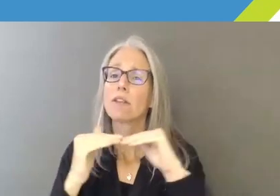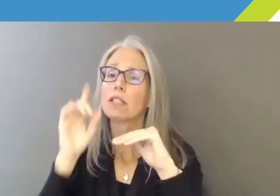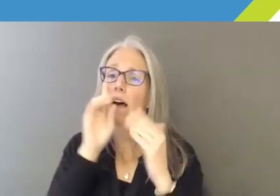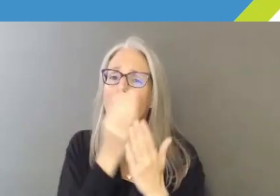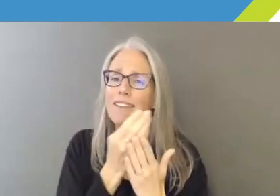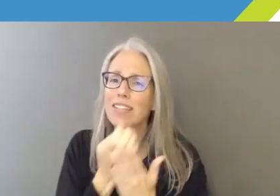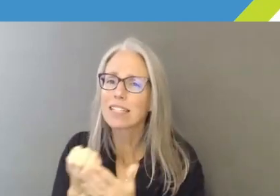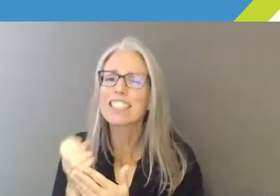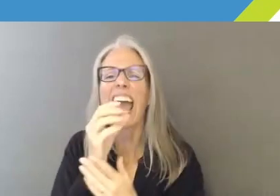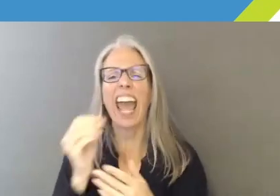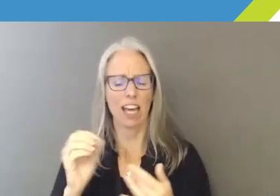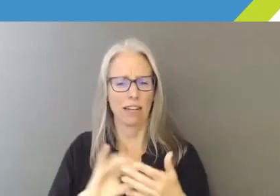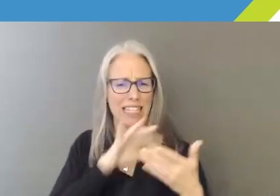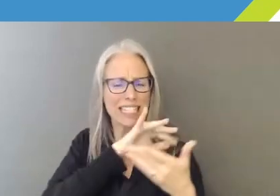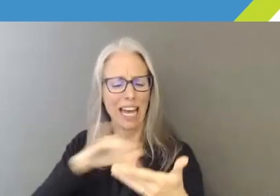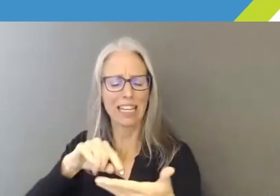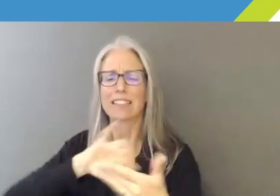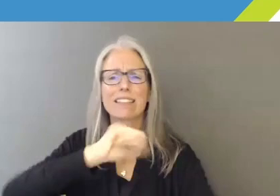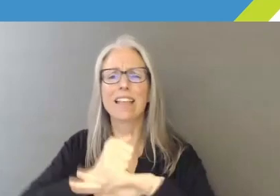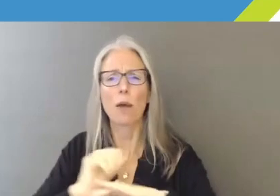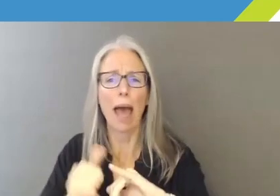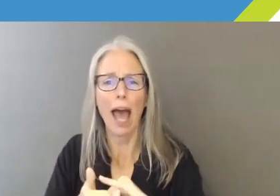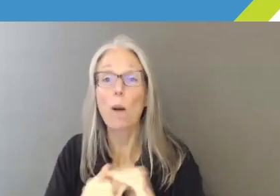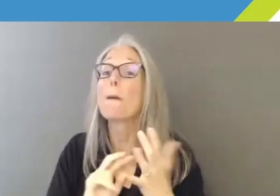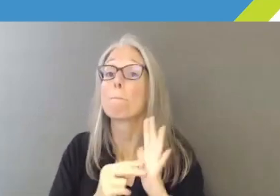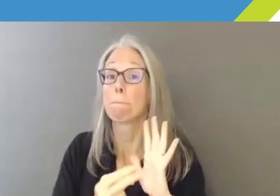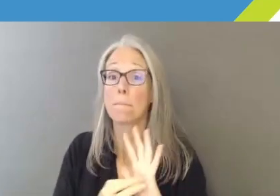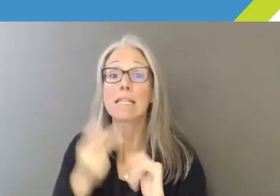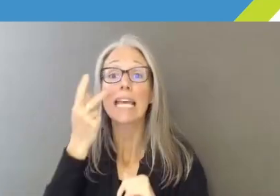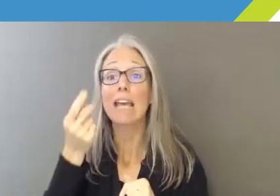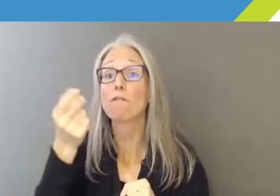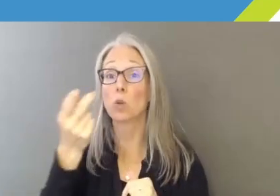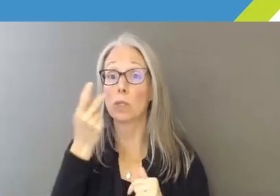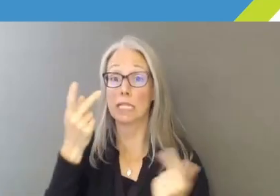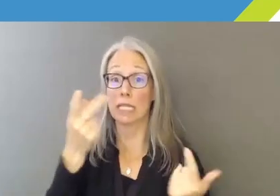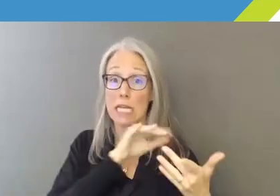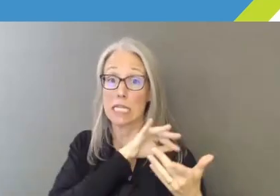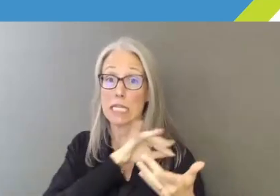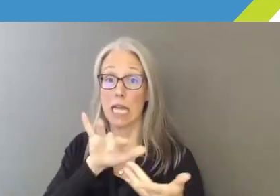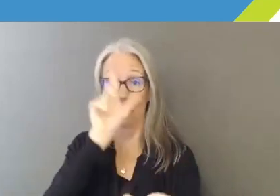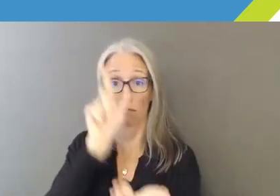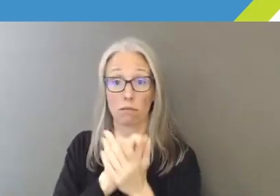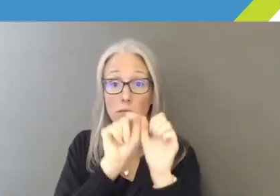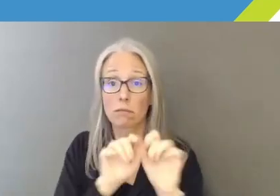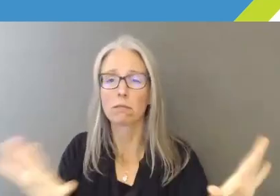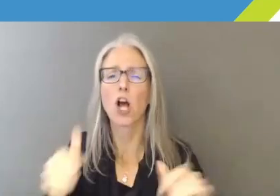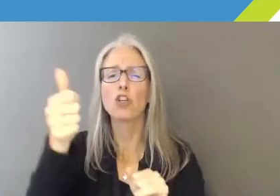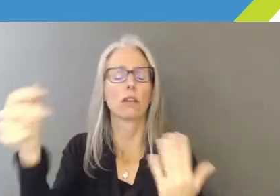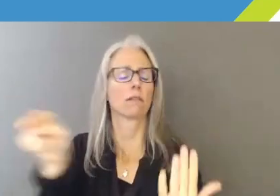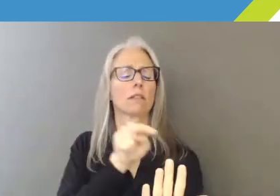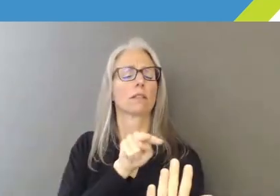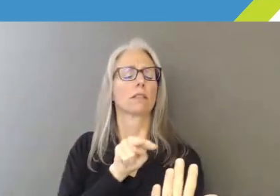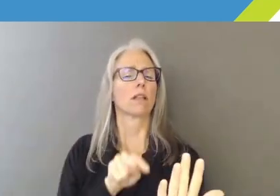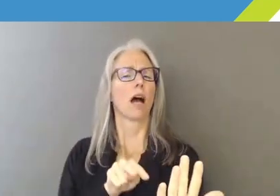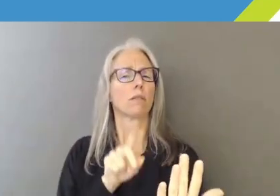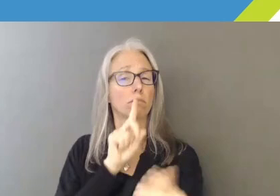design so that you're a little bit more educated when you do see a study come out in terms of evaluating the rigor of that study and whether you sort of